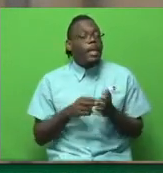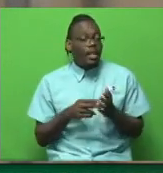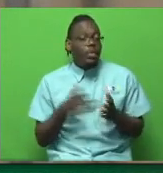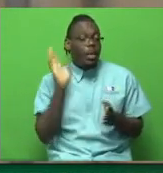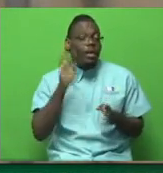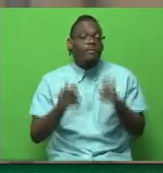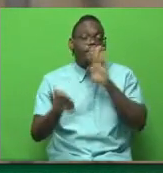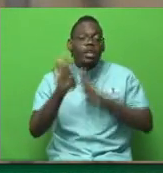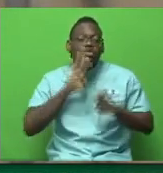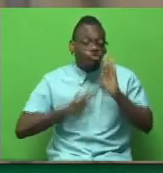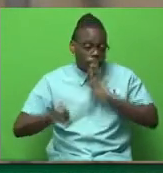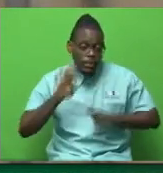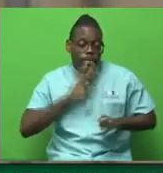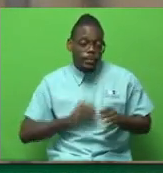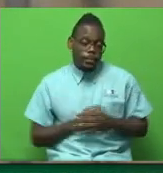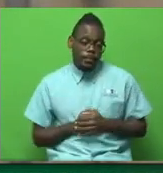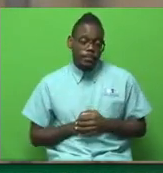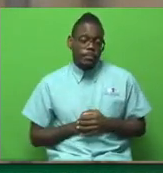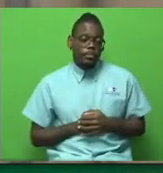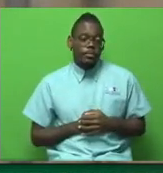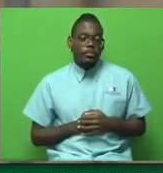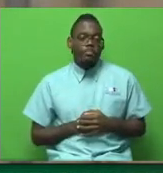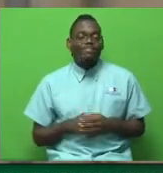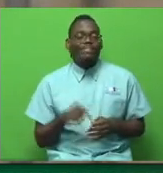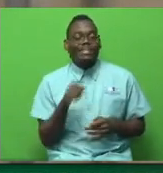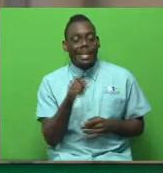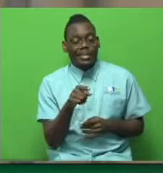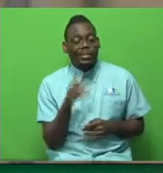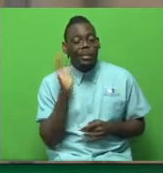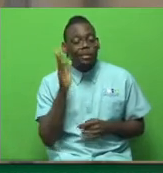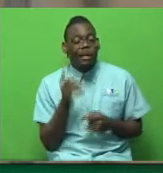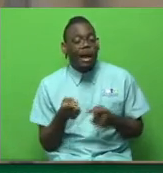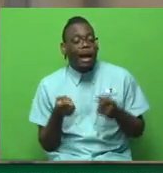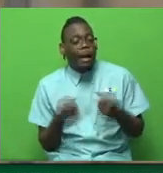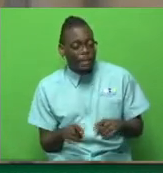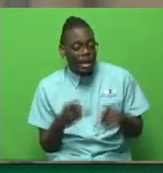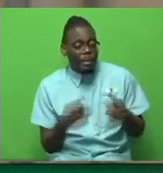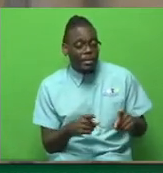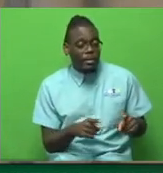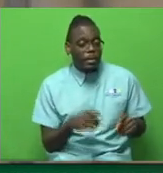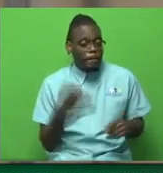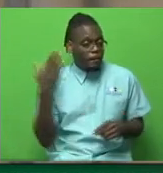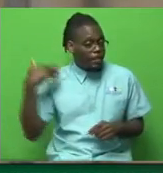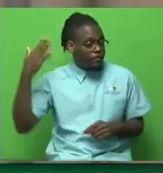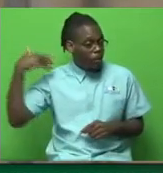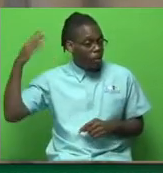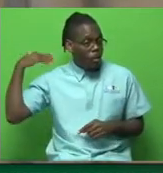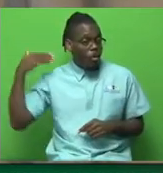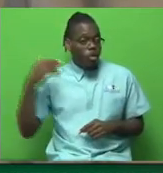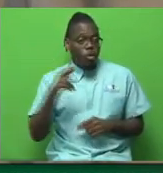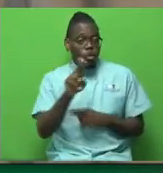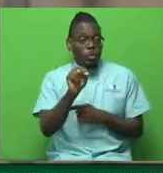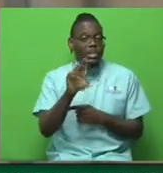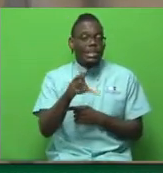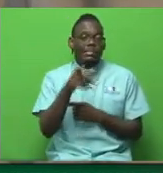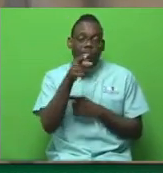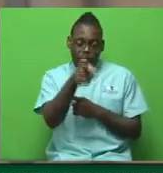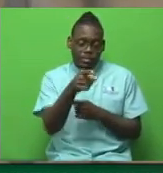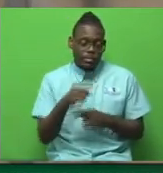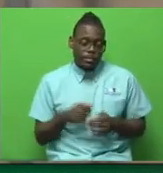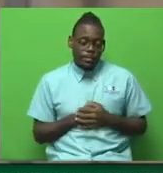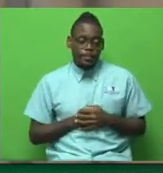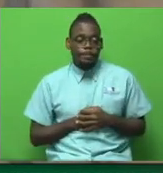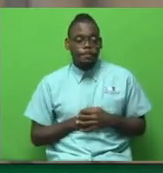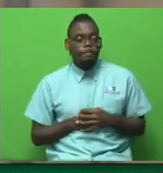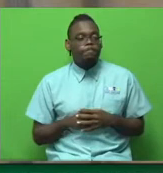others and unfortunately that is what happened before this government got into place so we have been dealing with it we have